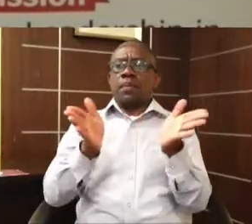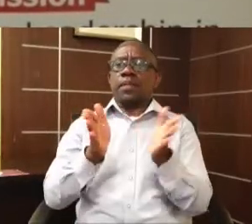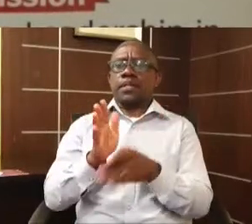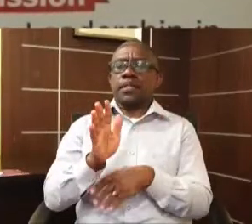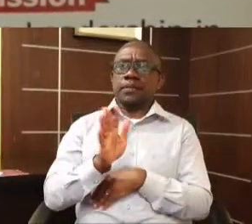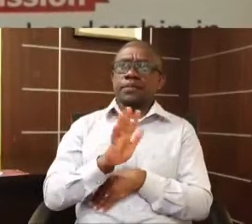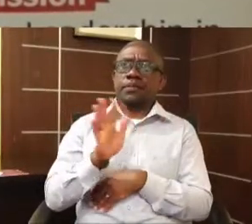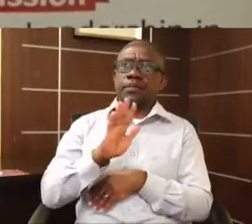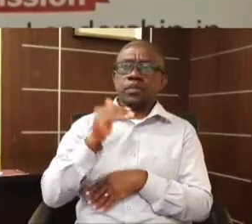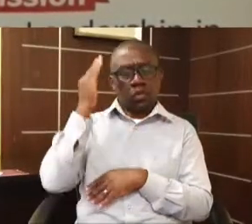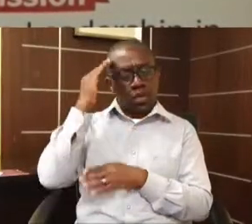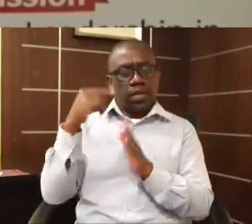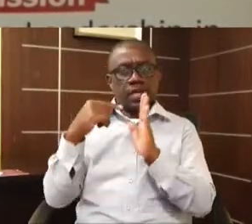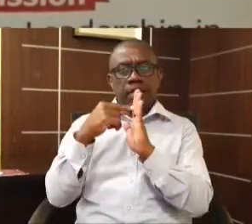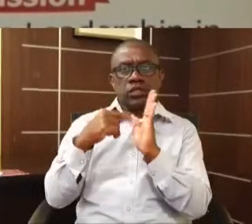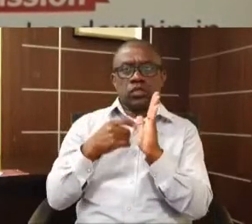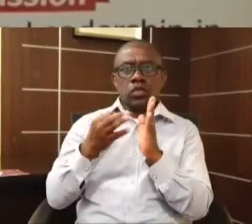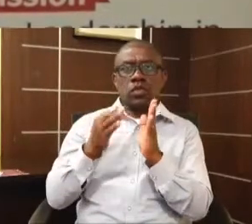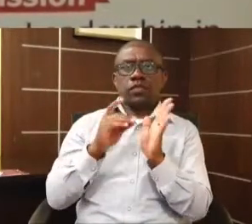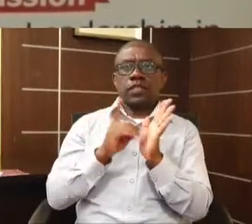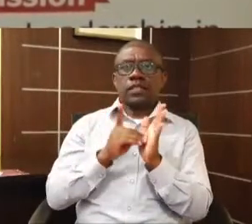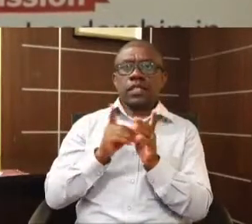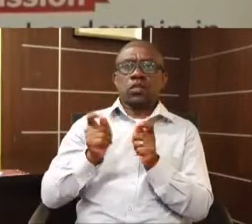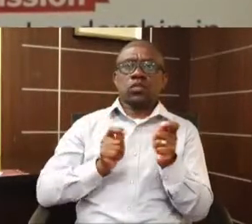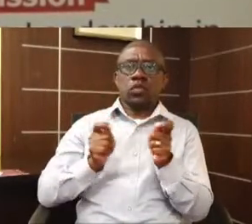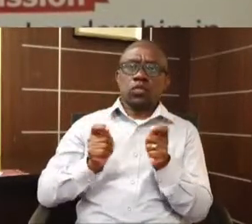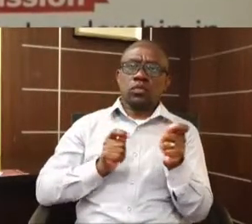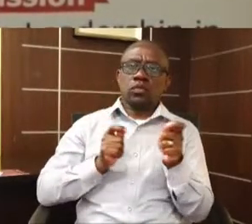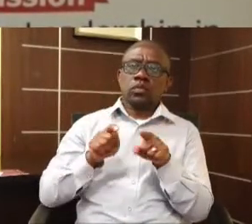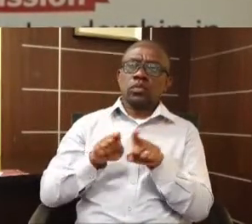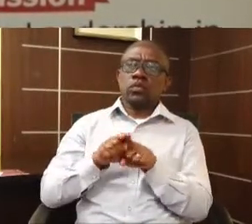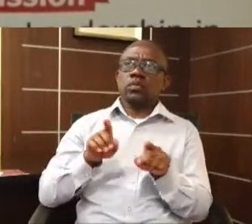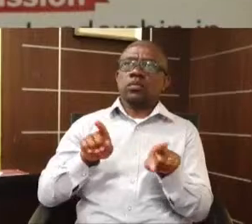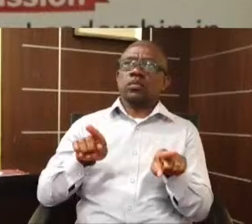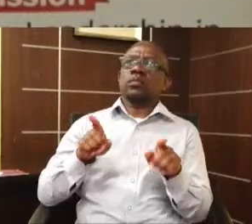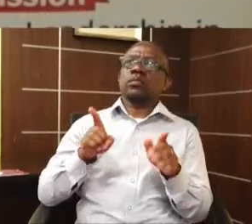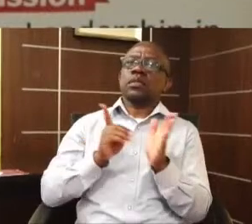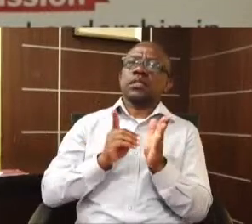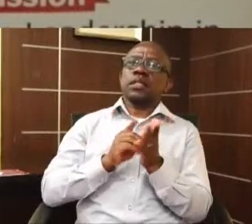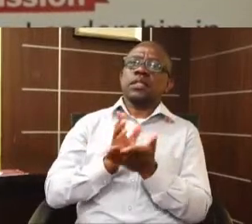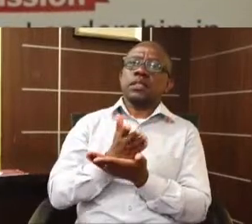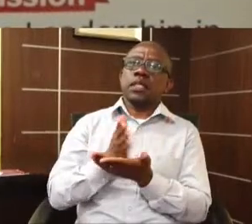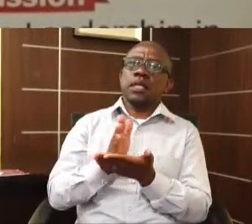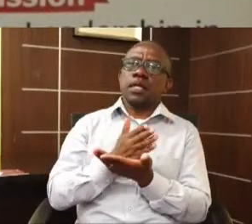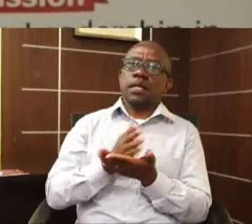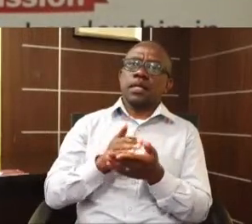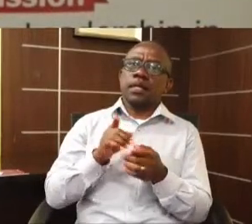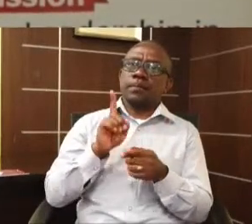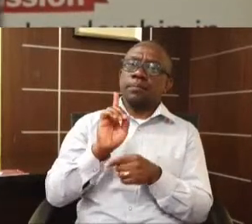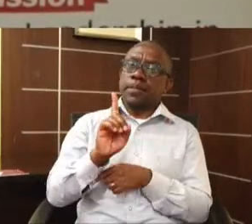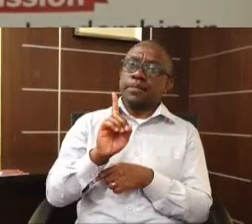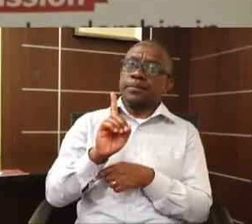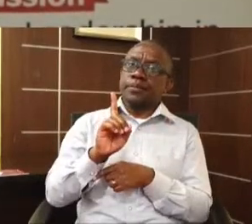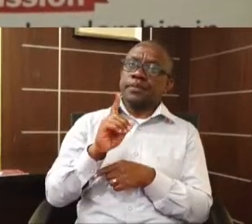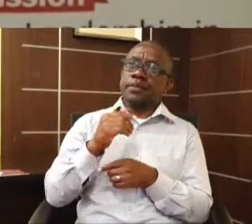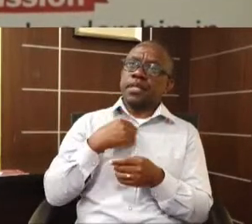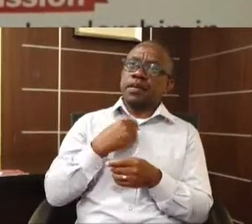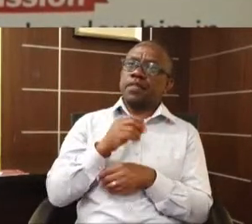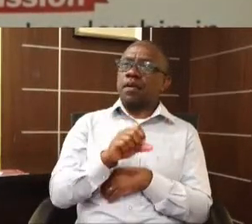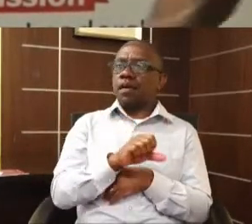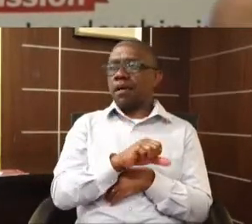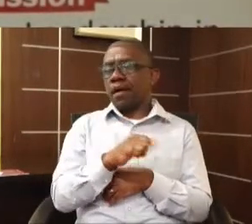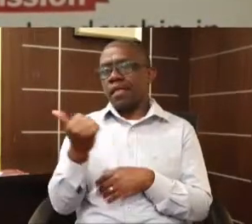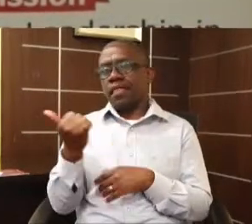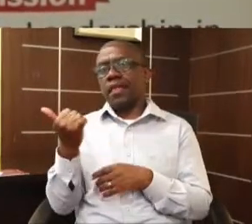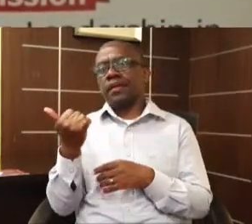given issues of data control and data sharing restrictions. But then there is also some